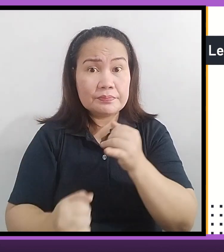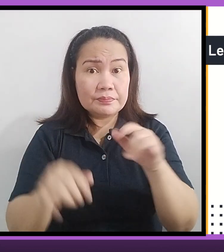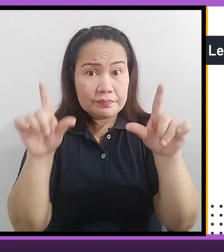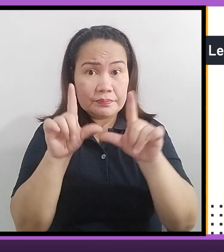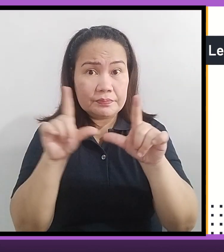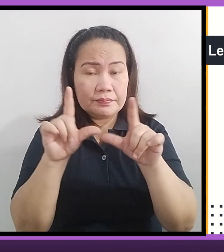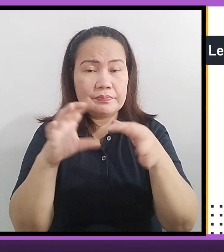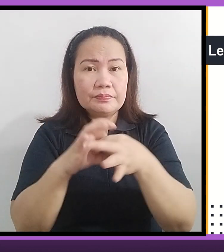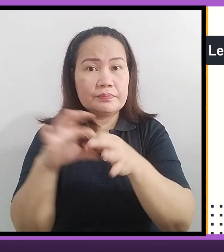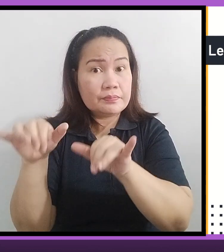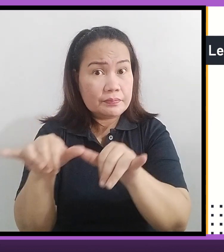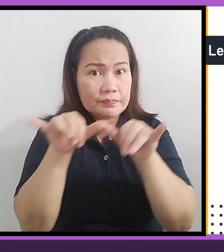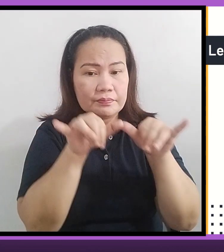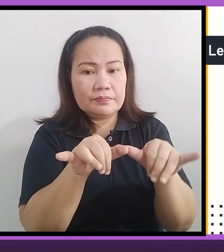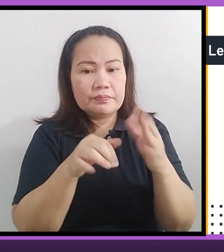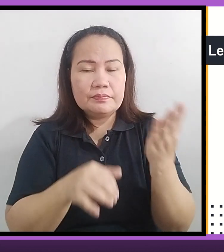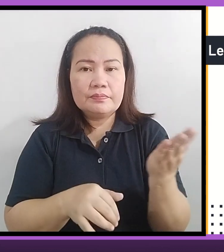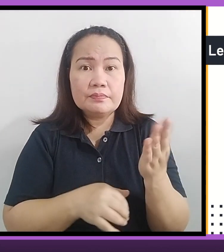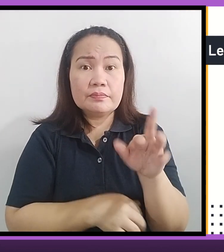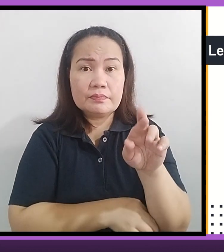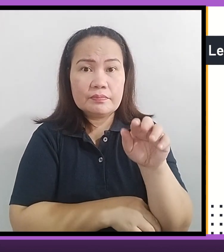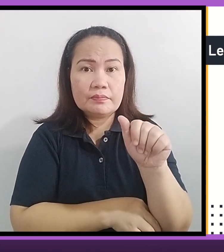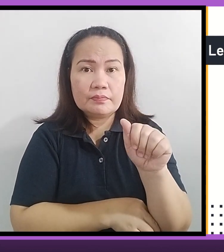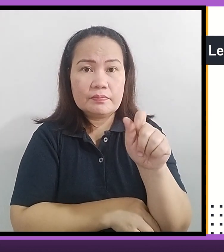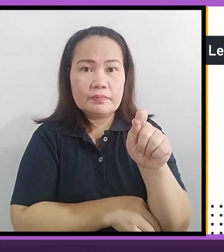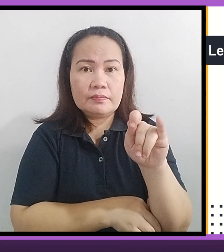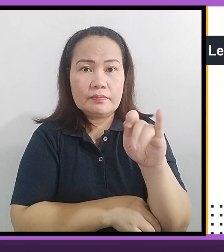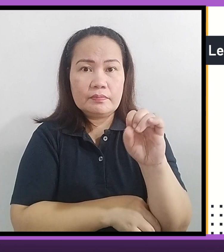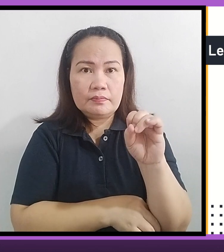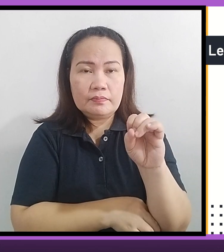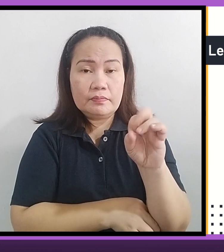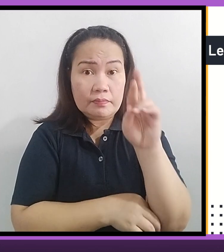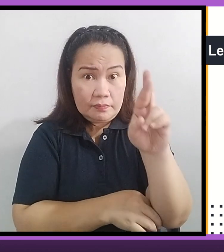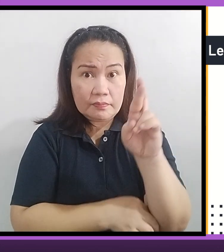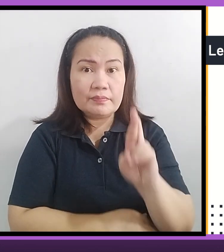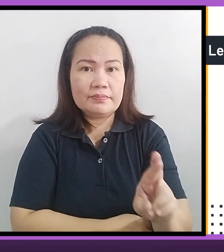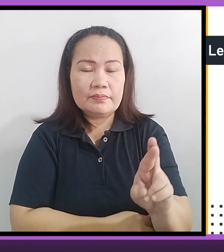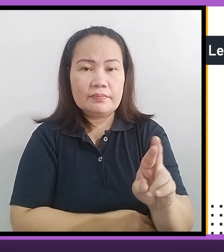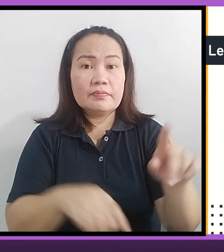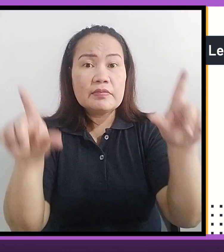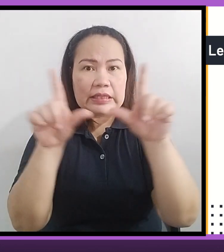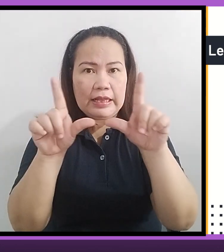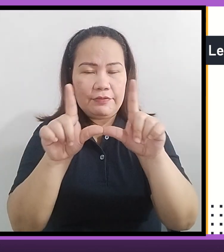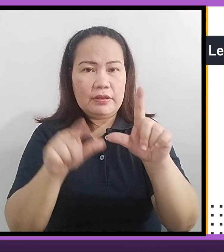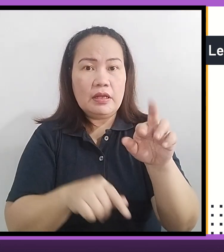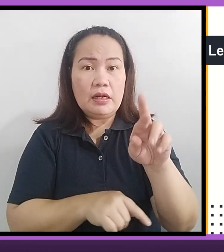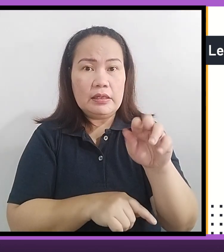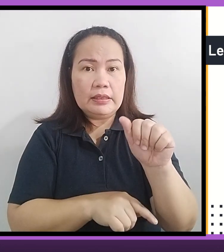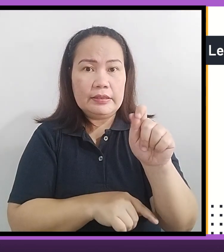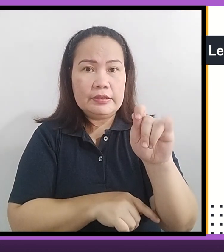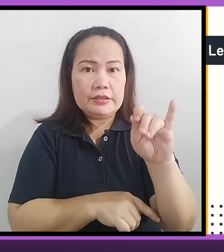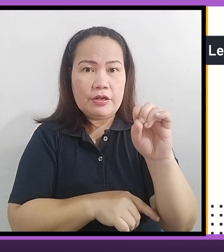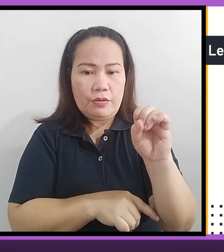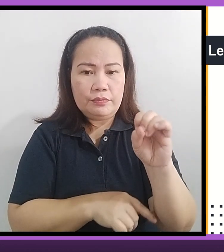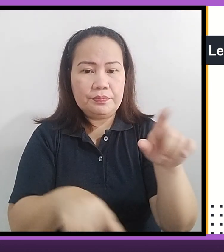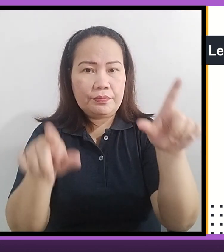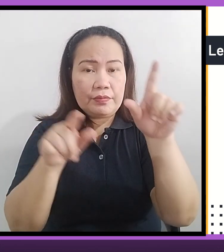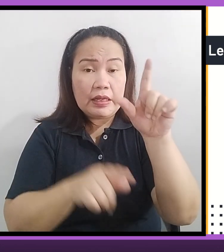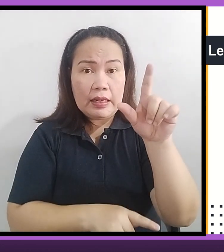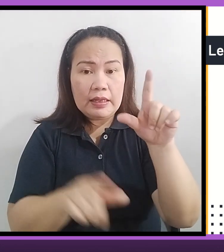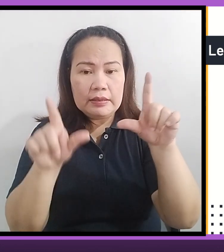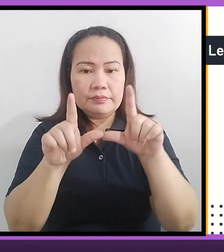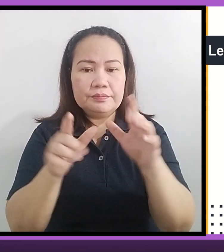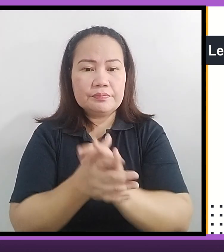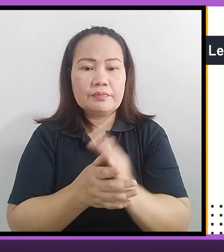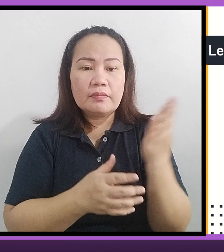The last levels of measurement is the ratio level. So this is the highest level among the four. So this is an